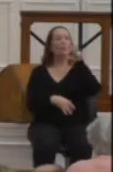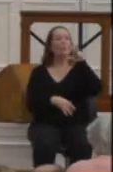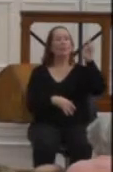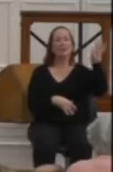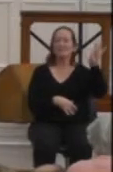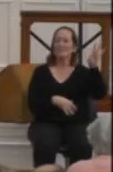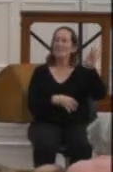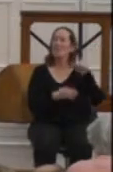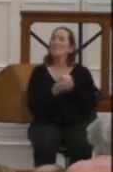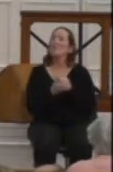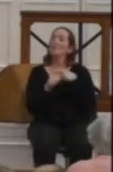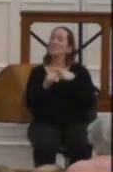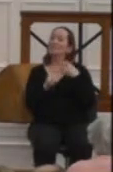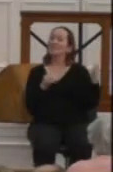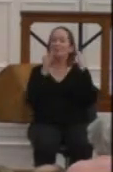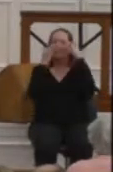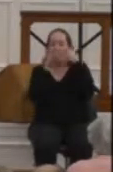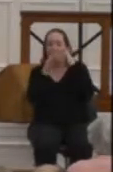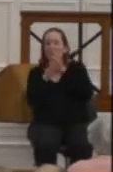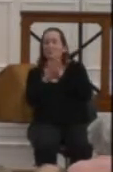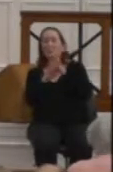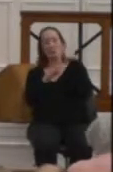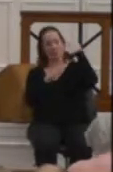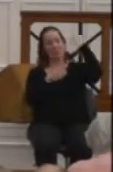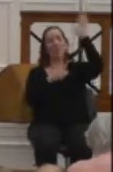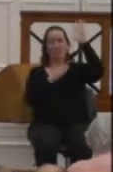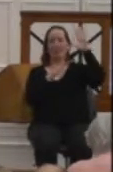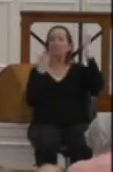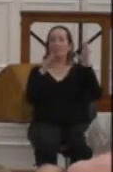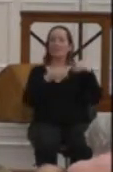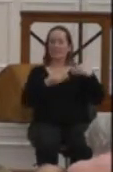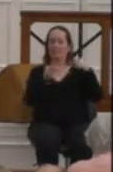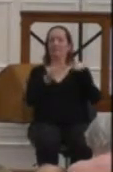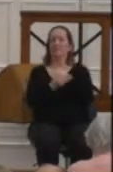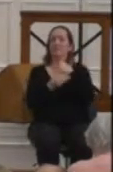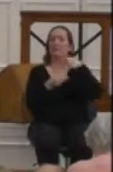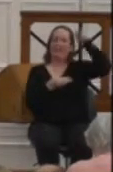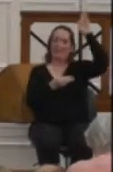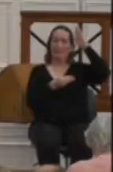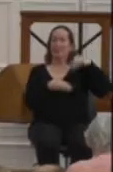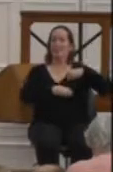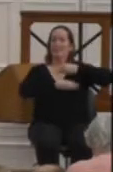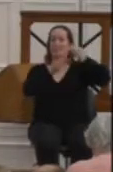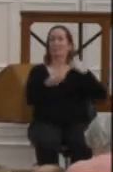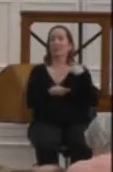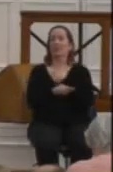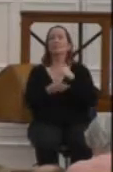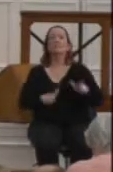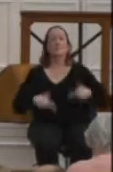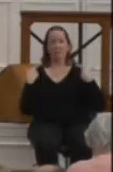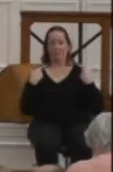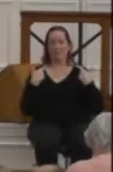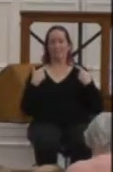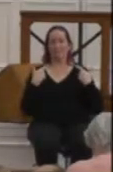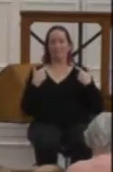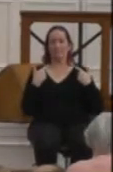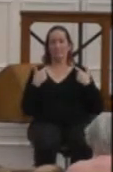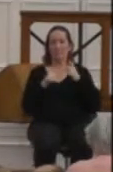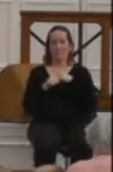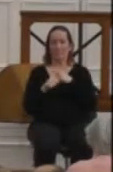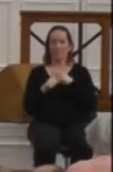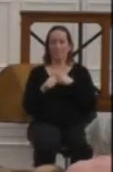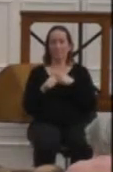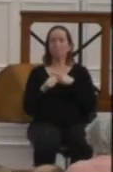The first thing that I want to focus on that God has given us is that God has given us life.